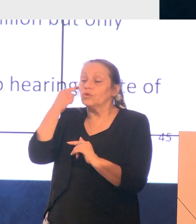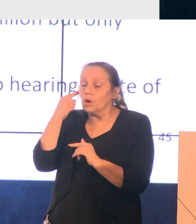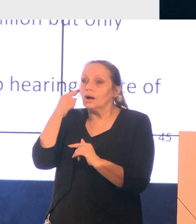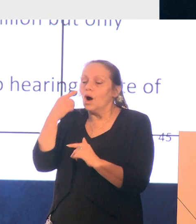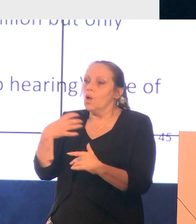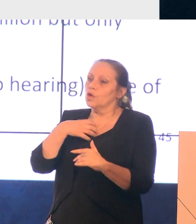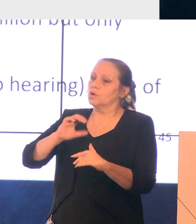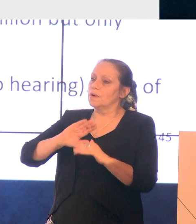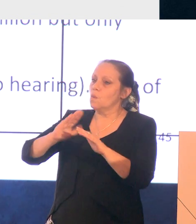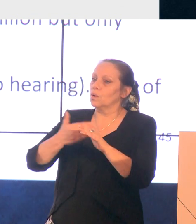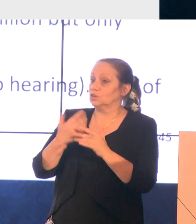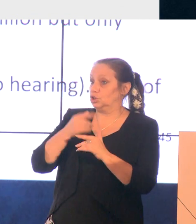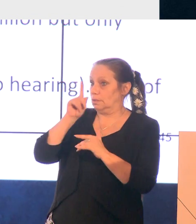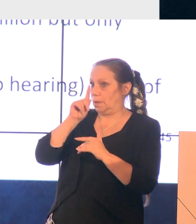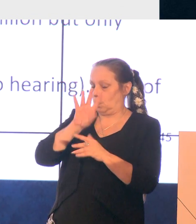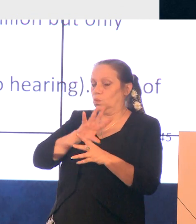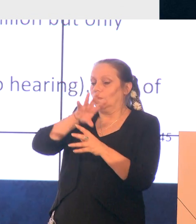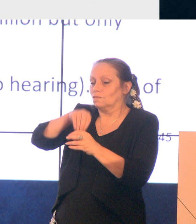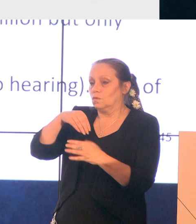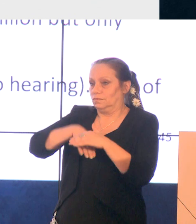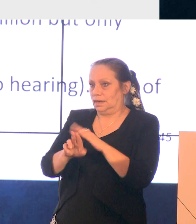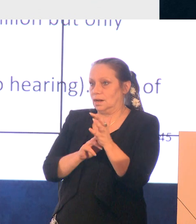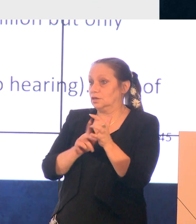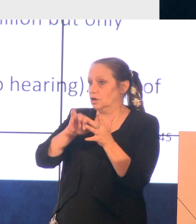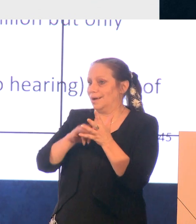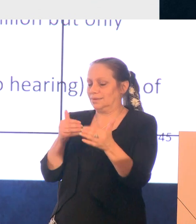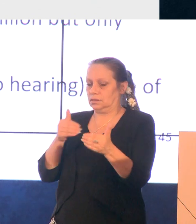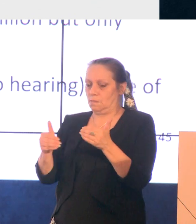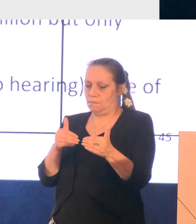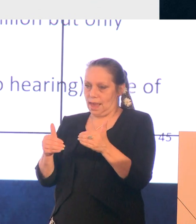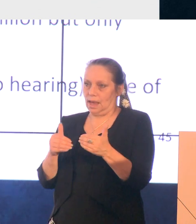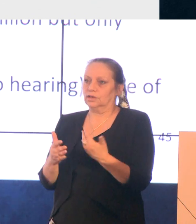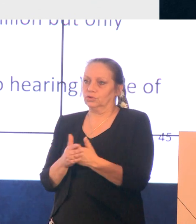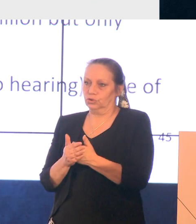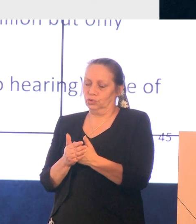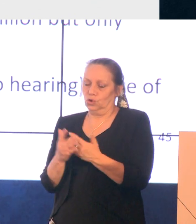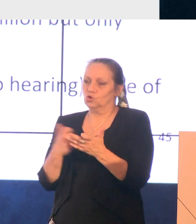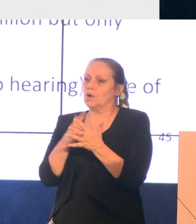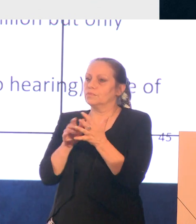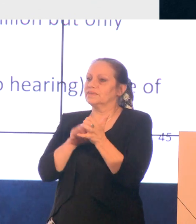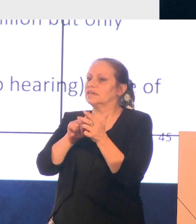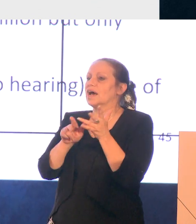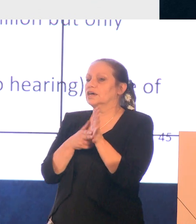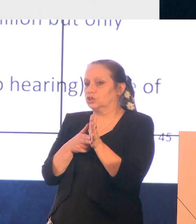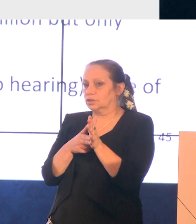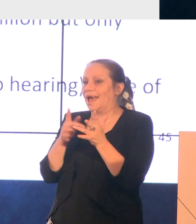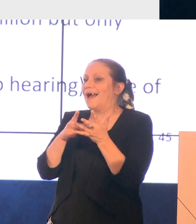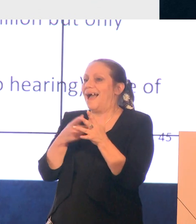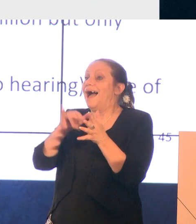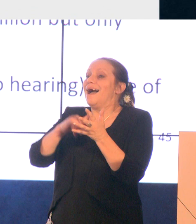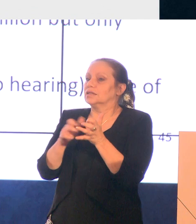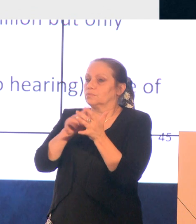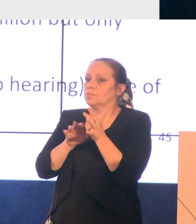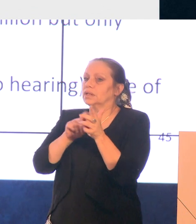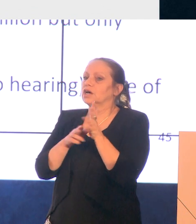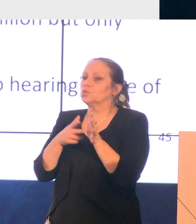be more Indigenous participants in the scheme than their representation in the population as a whole because of the